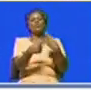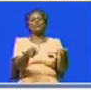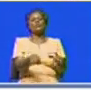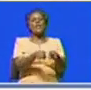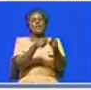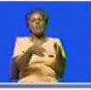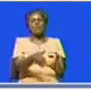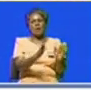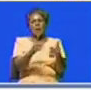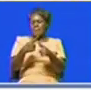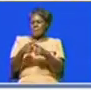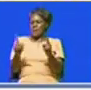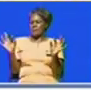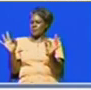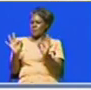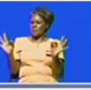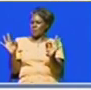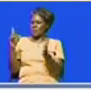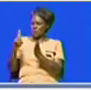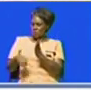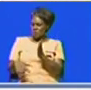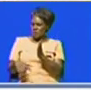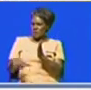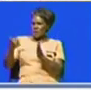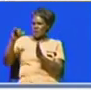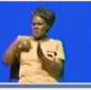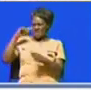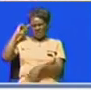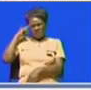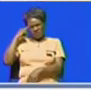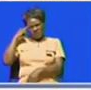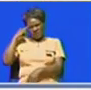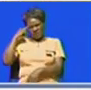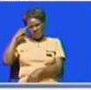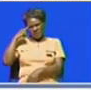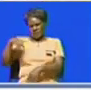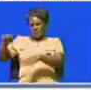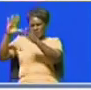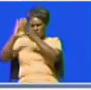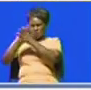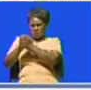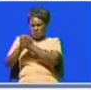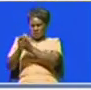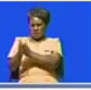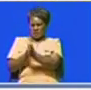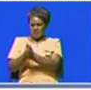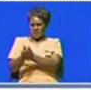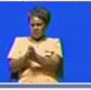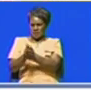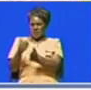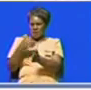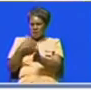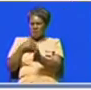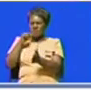way. But what is surprising is that I thought that Jubilee would be interested in having